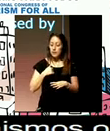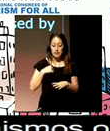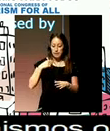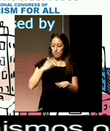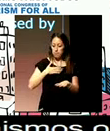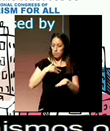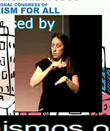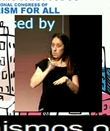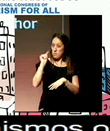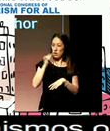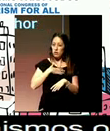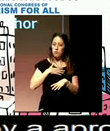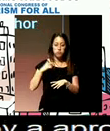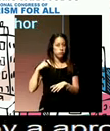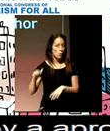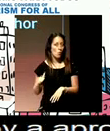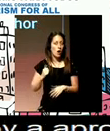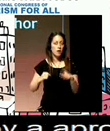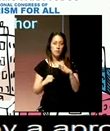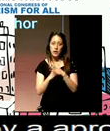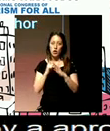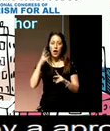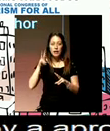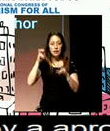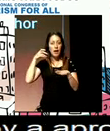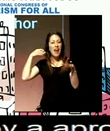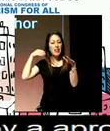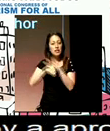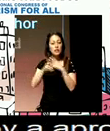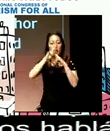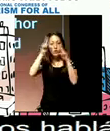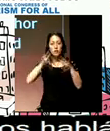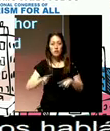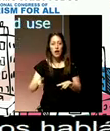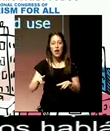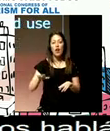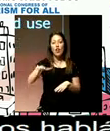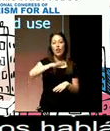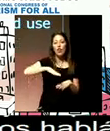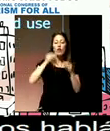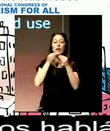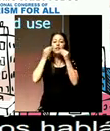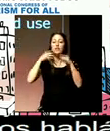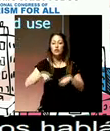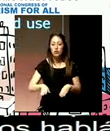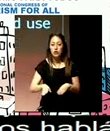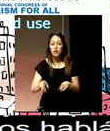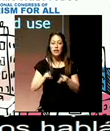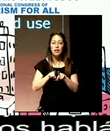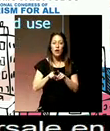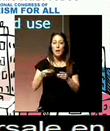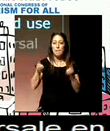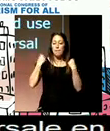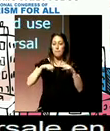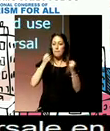I'm going to try to make good use of the time, and I'm going to talk about universal accessibility and